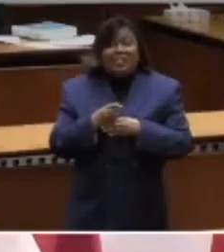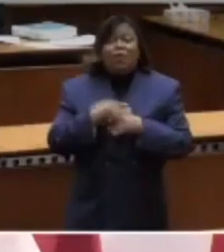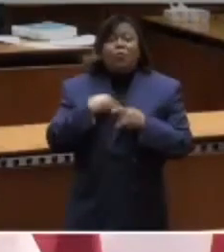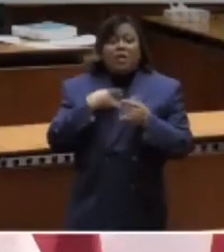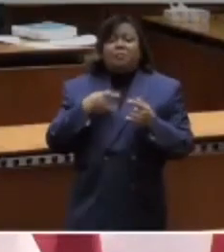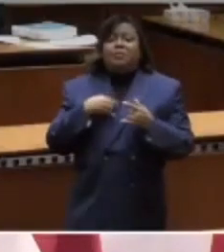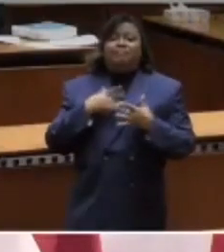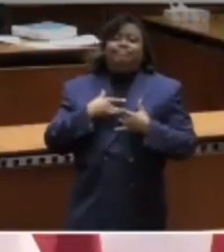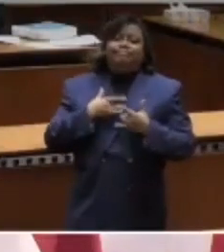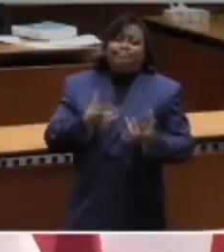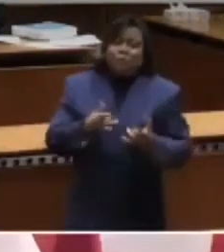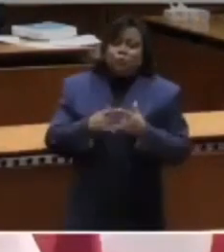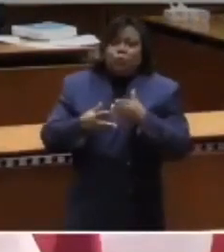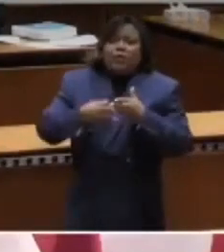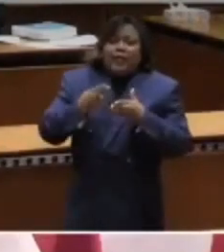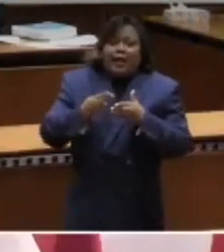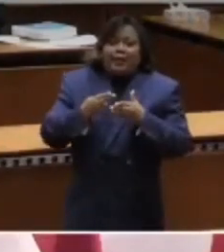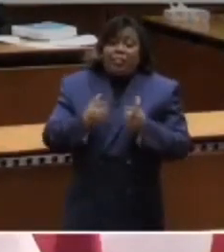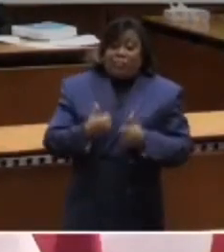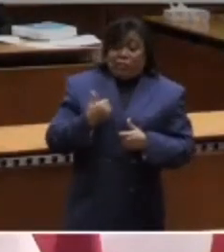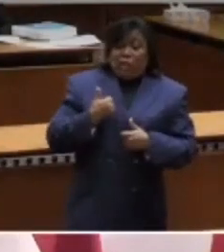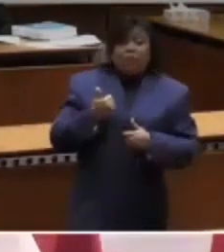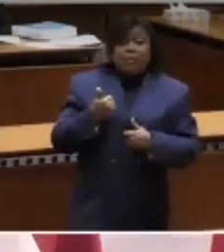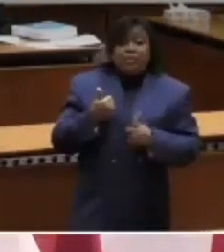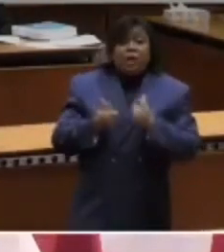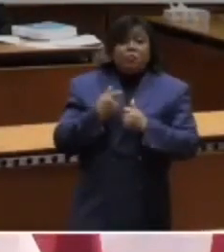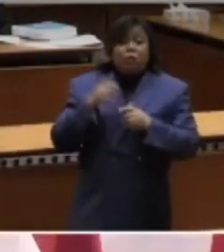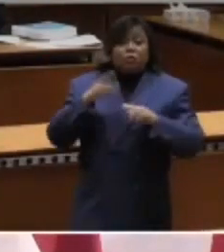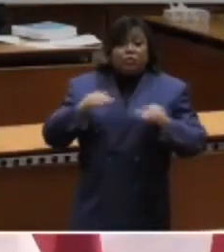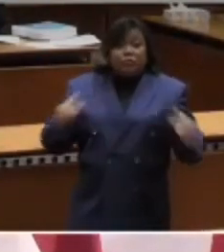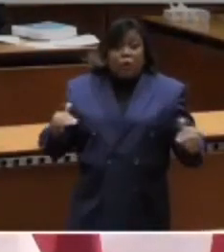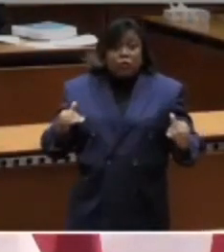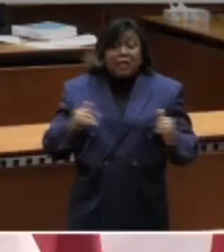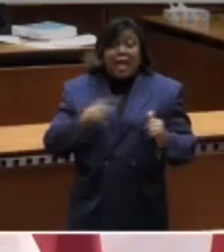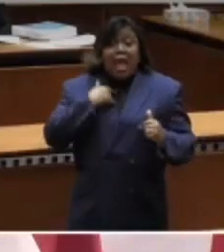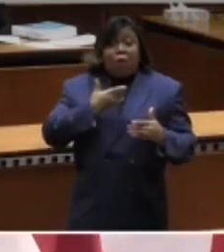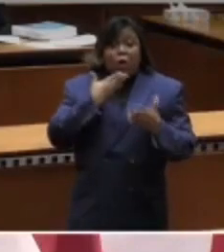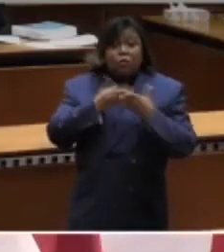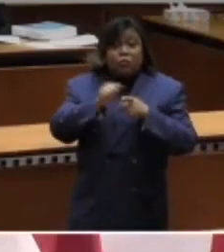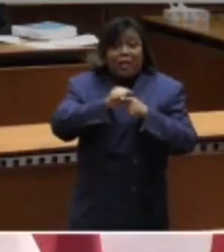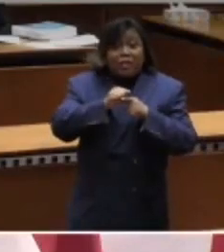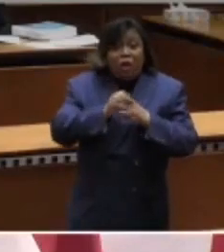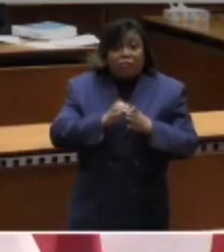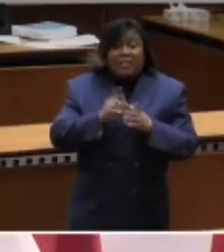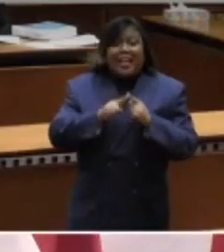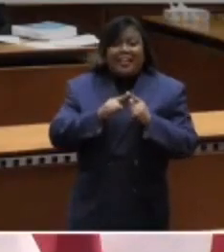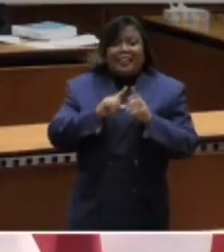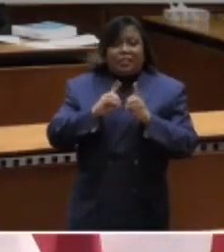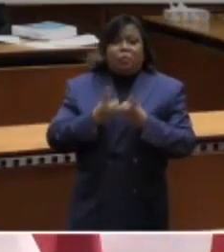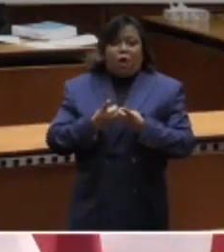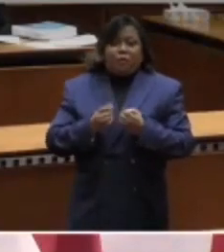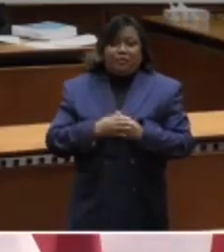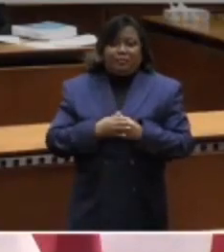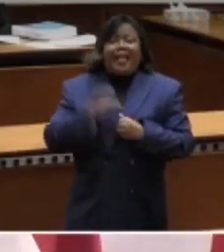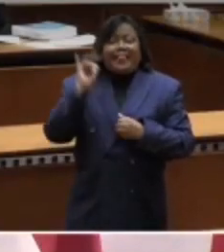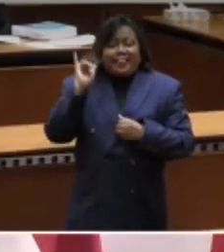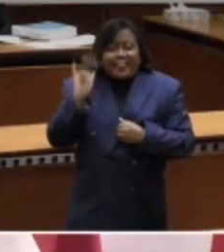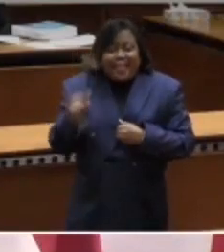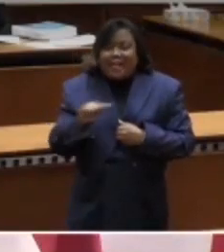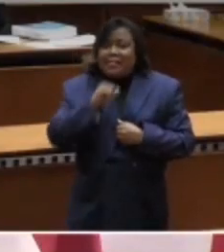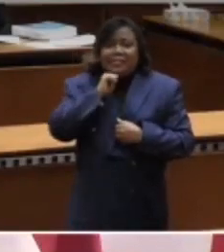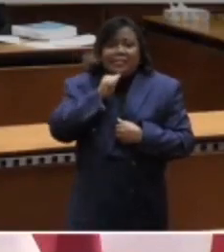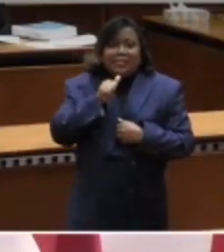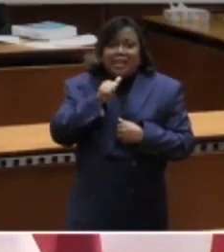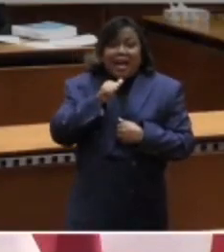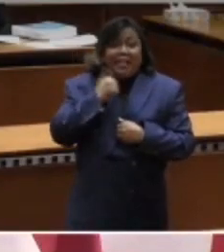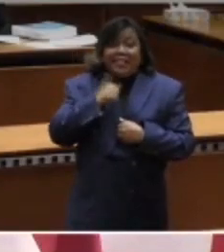would be compelled to cut the youngest, most diverse, and well-trained officers in the department. And that is